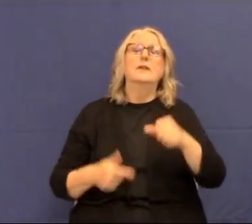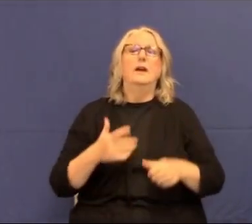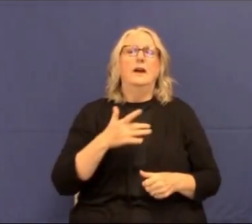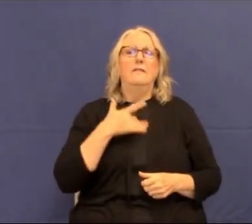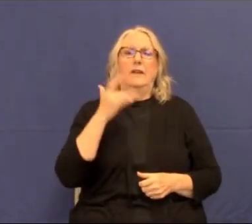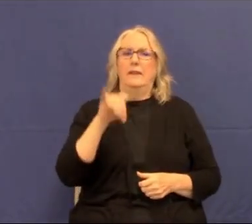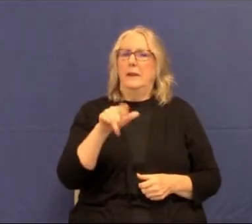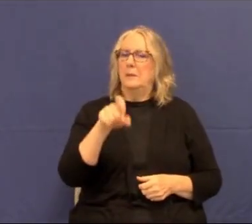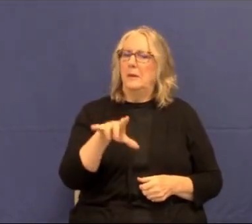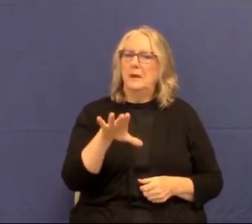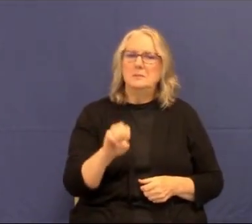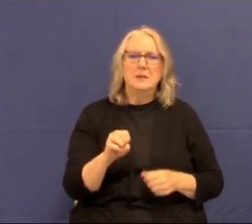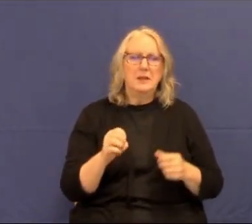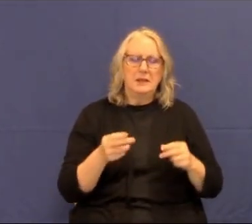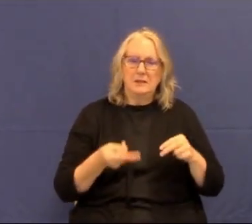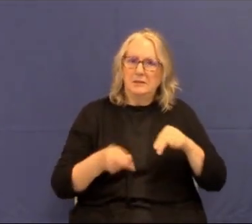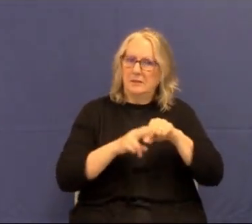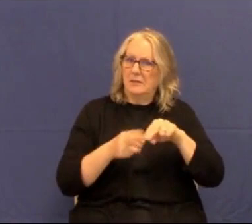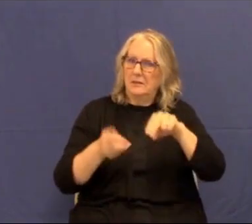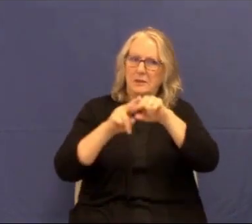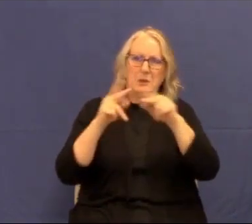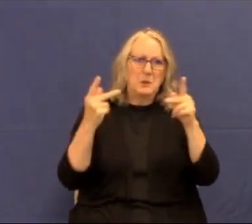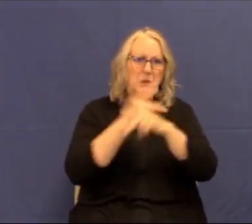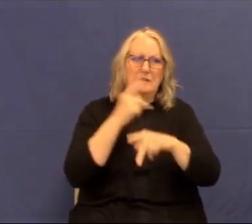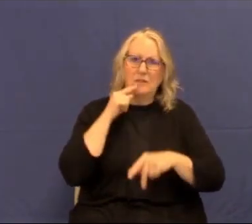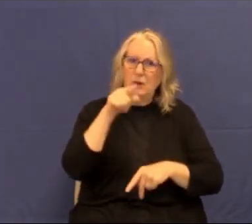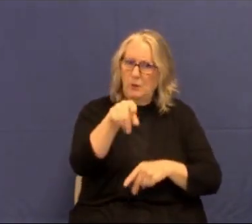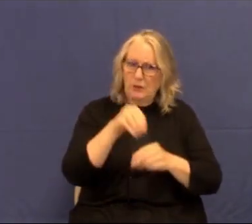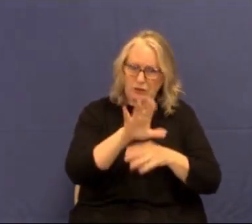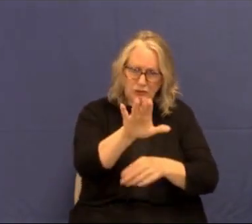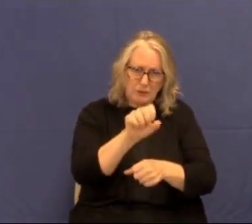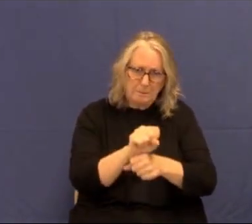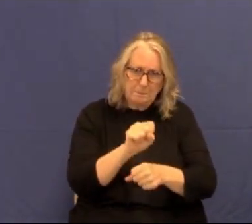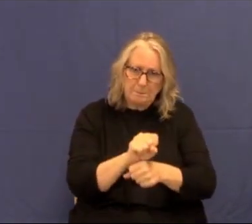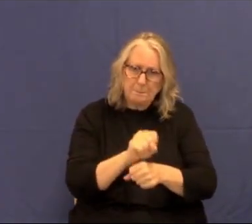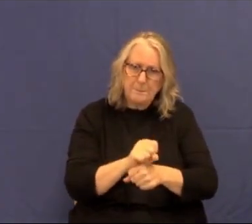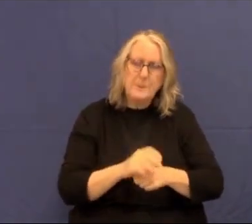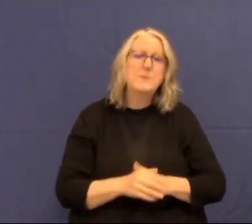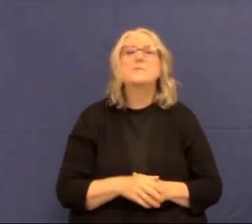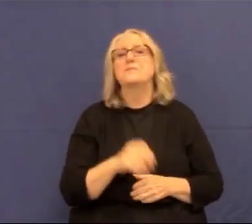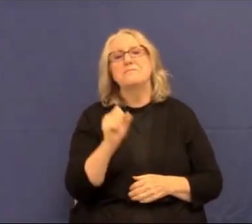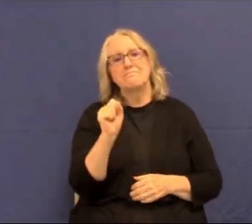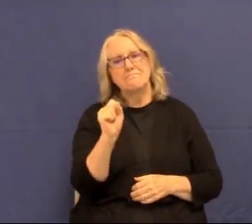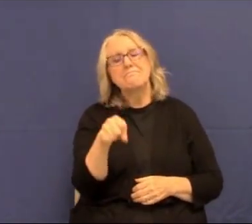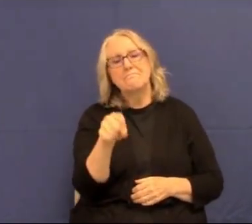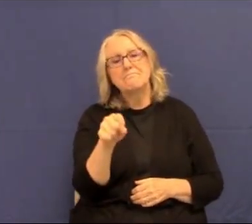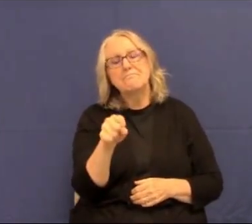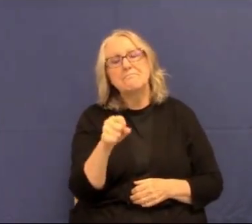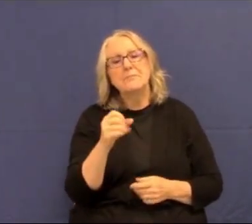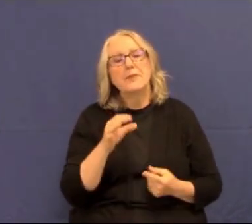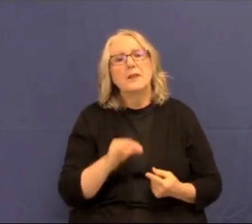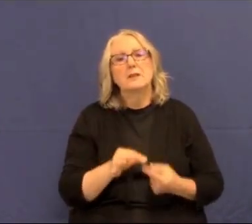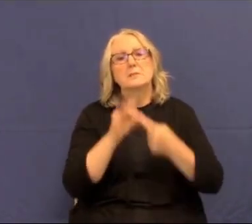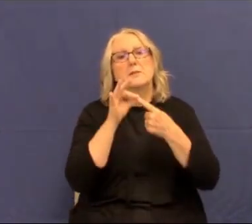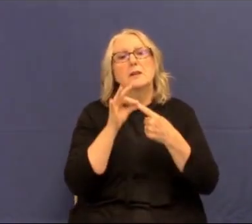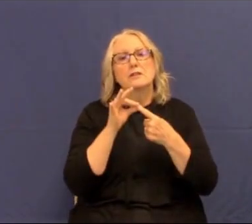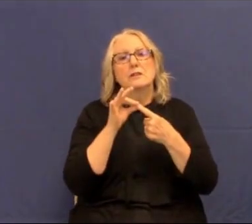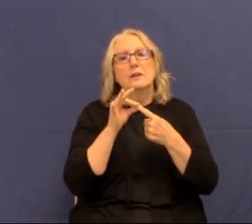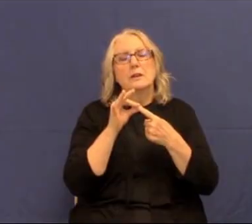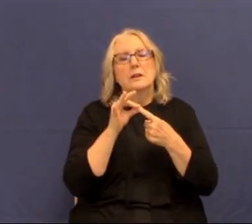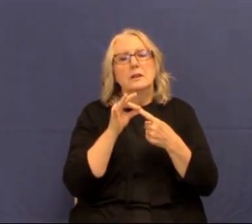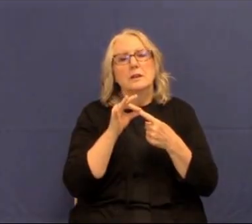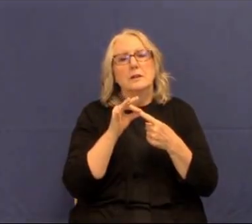Right. I just feel that that must be exacerbated in your job. It it is,